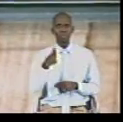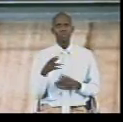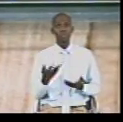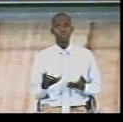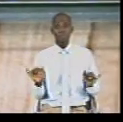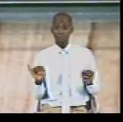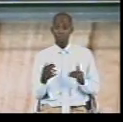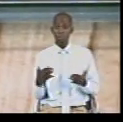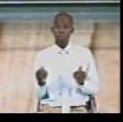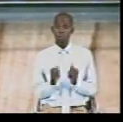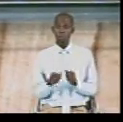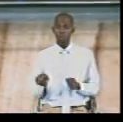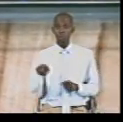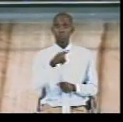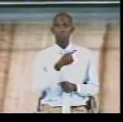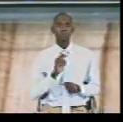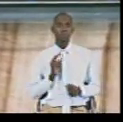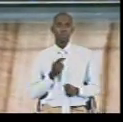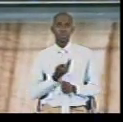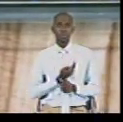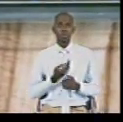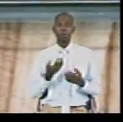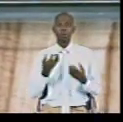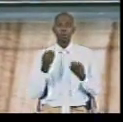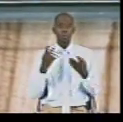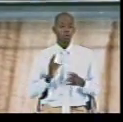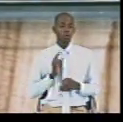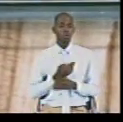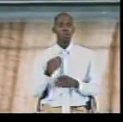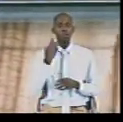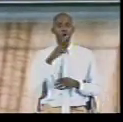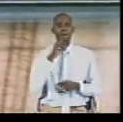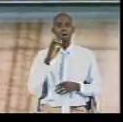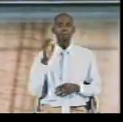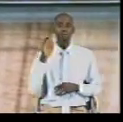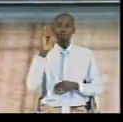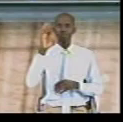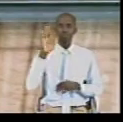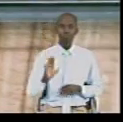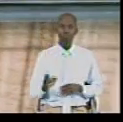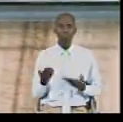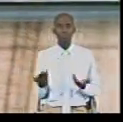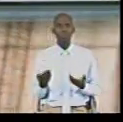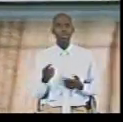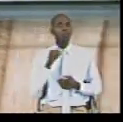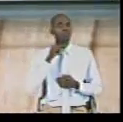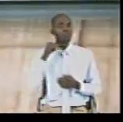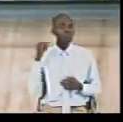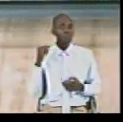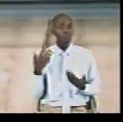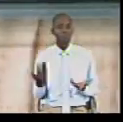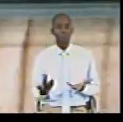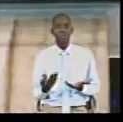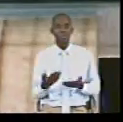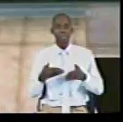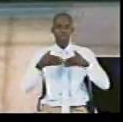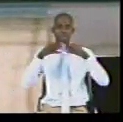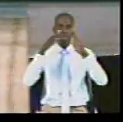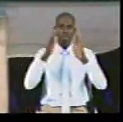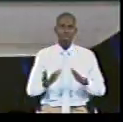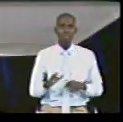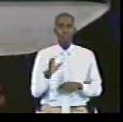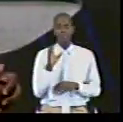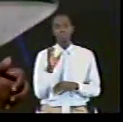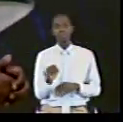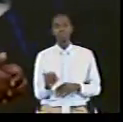us, any of us who are pastors, who are preachers, who are overseers, who are